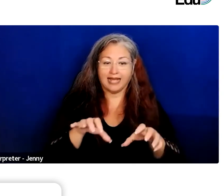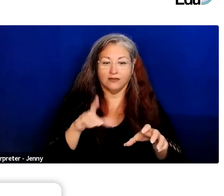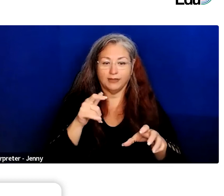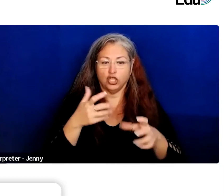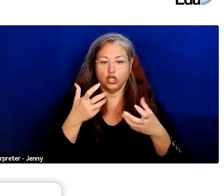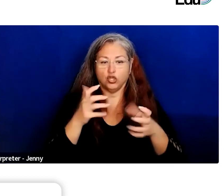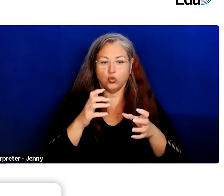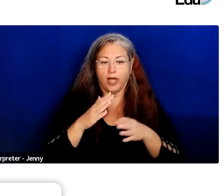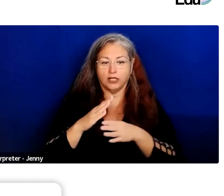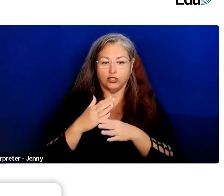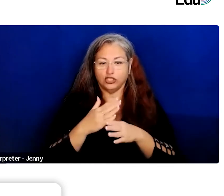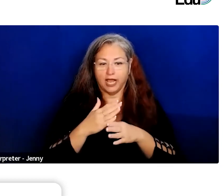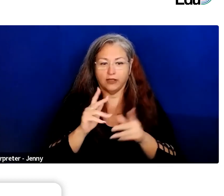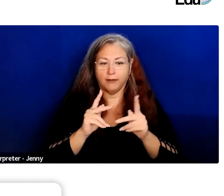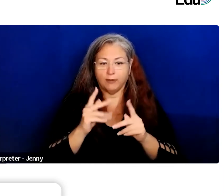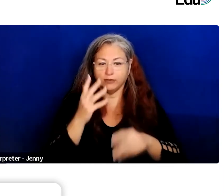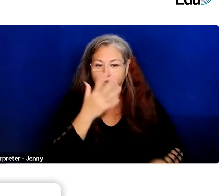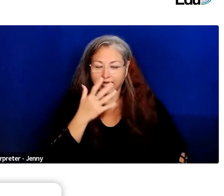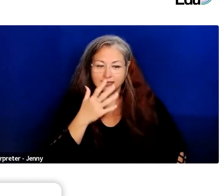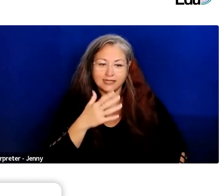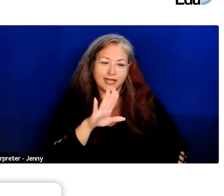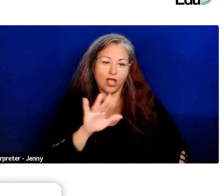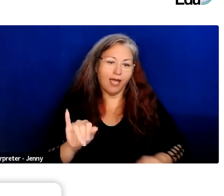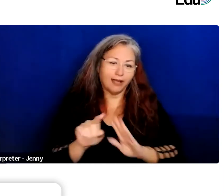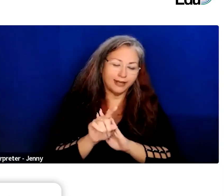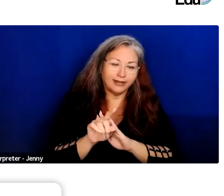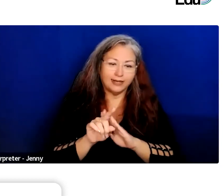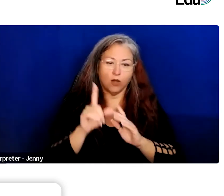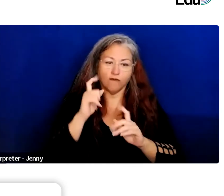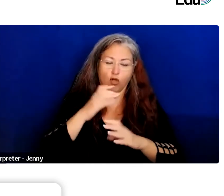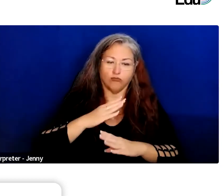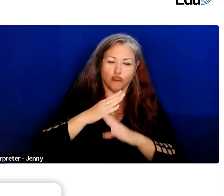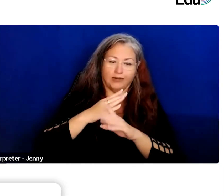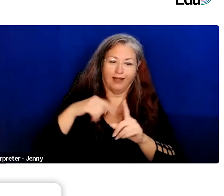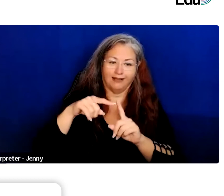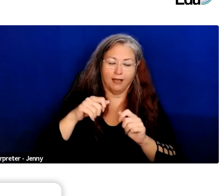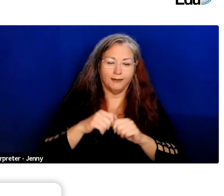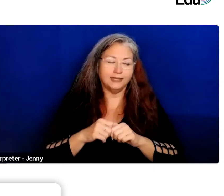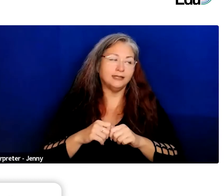share people's faces and their identities sometimes to protect them. So it's